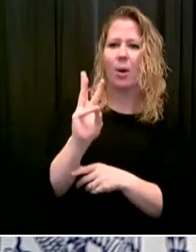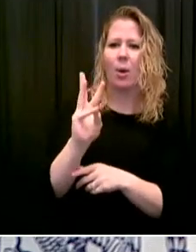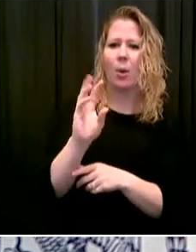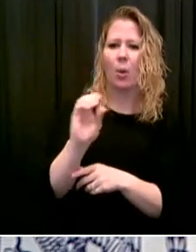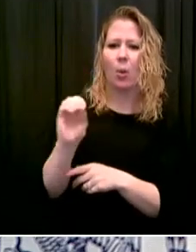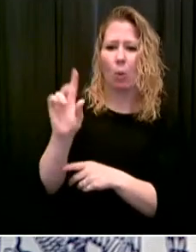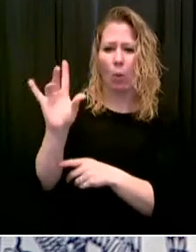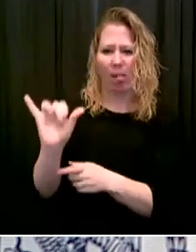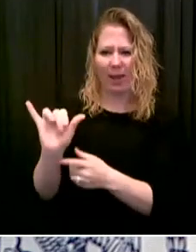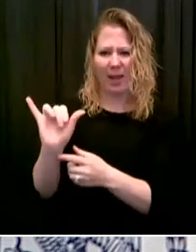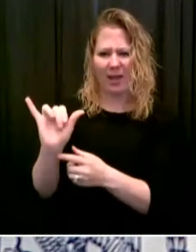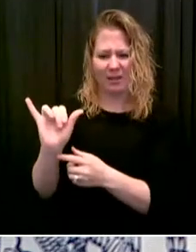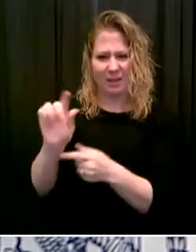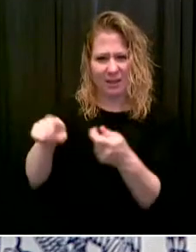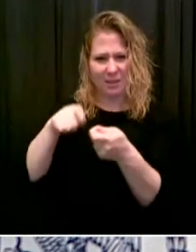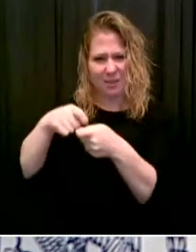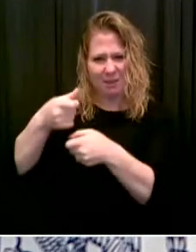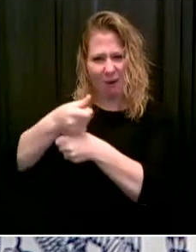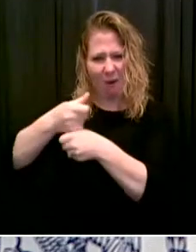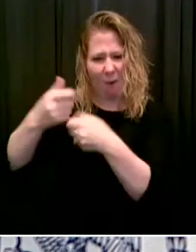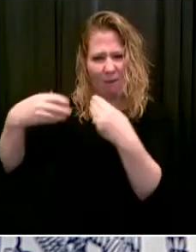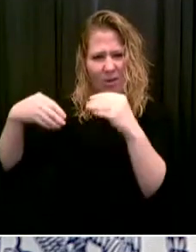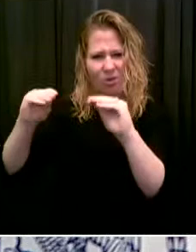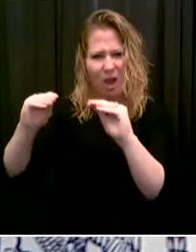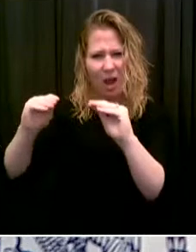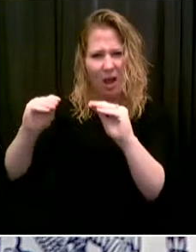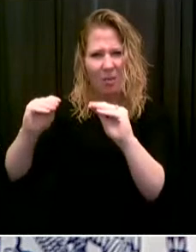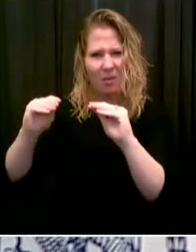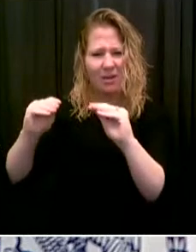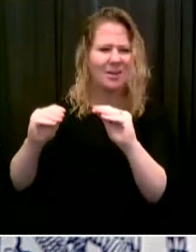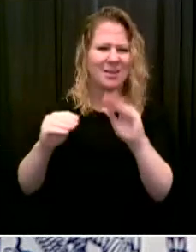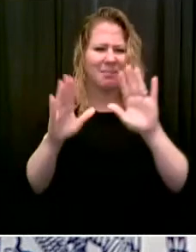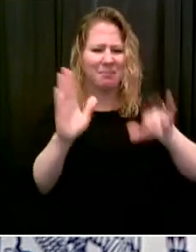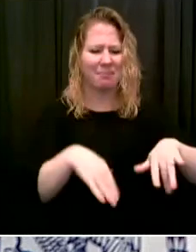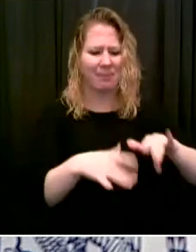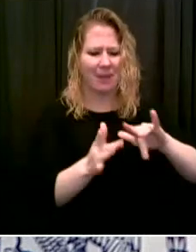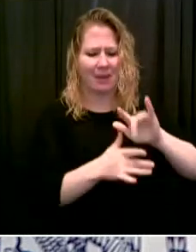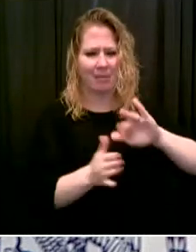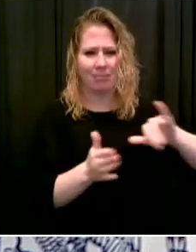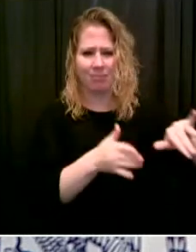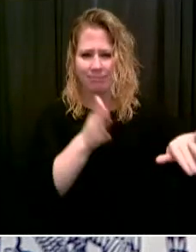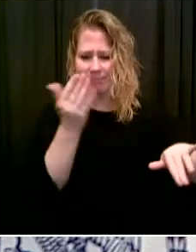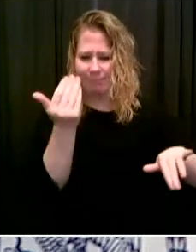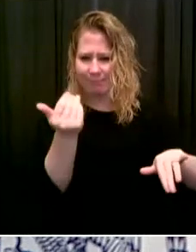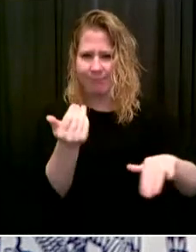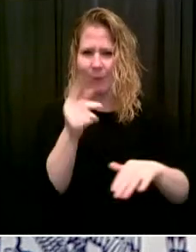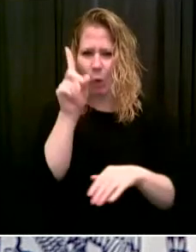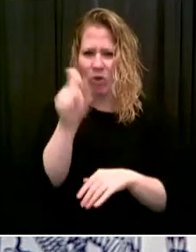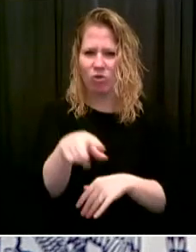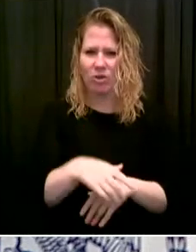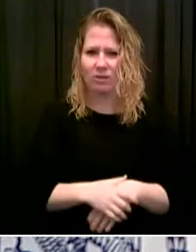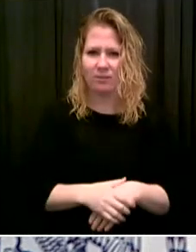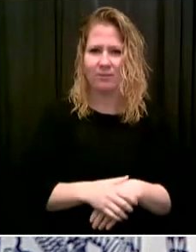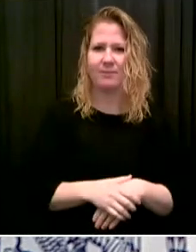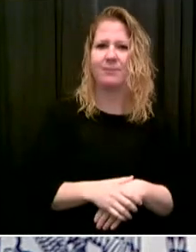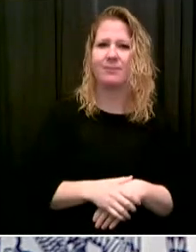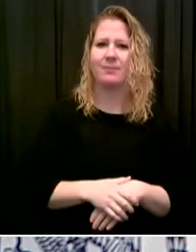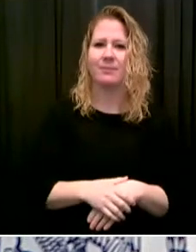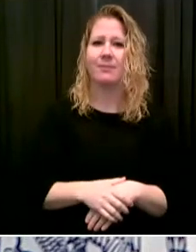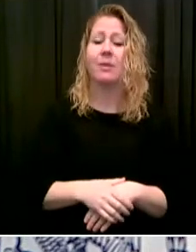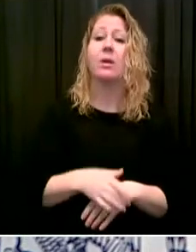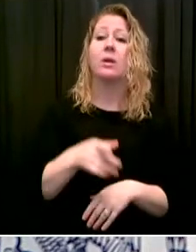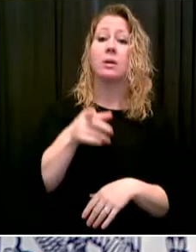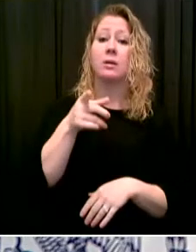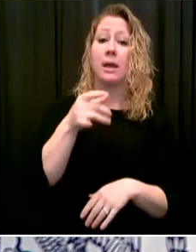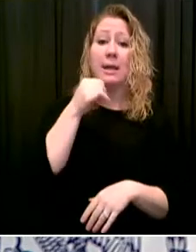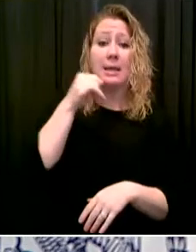yeah. We're moving on. Fair enough. You had nice words for the president's announcement on crime and guns yesterday,